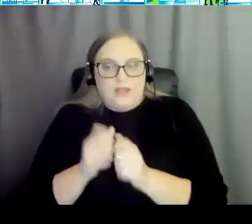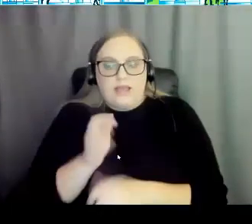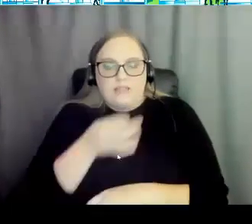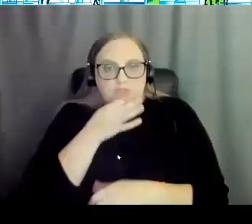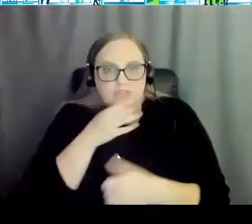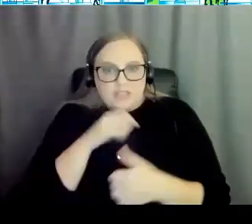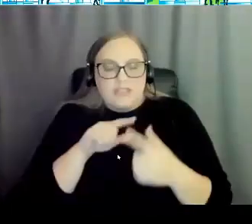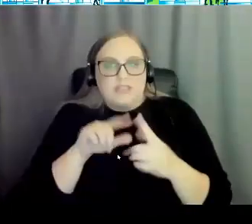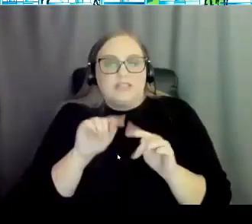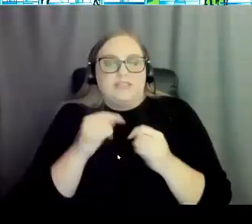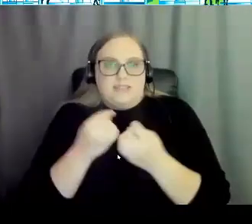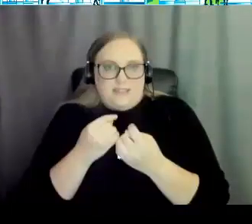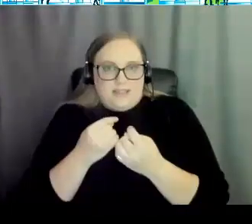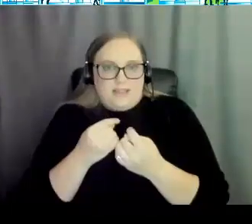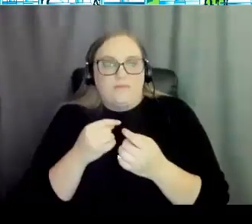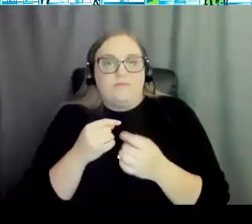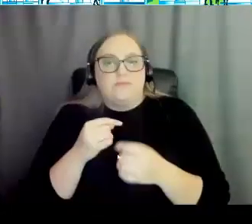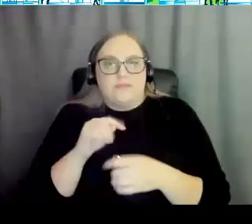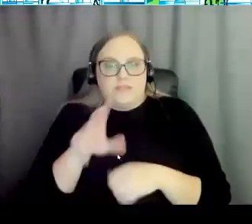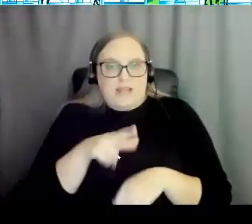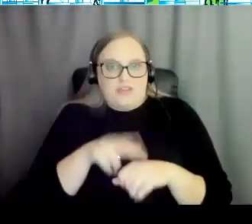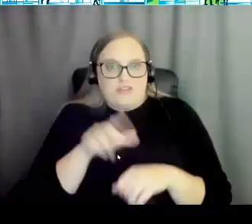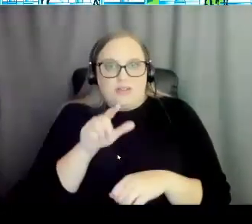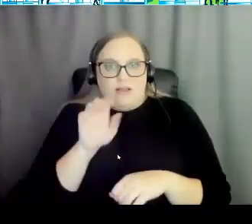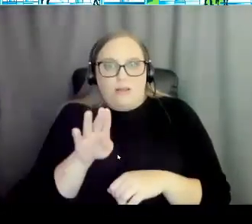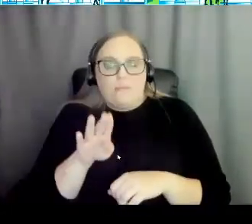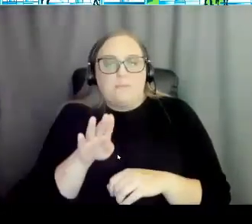the wider national lab, making sure that